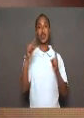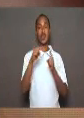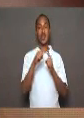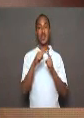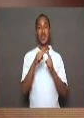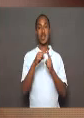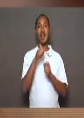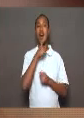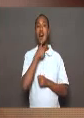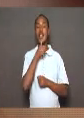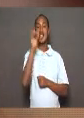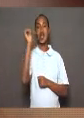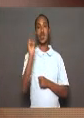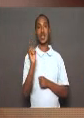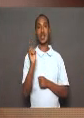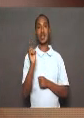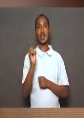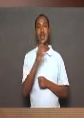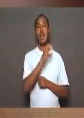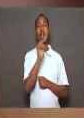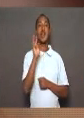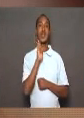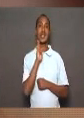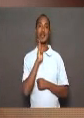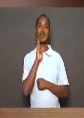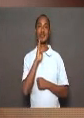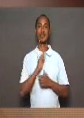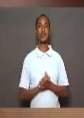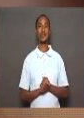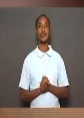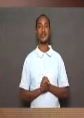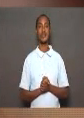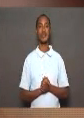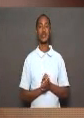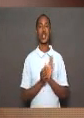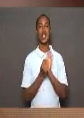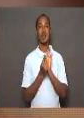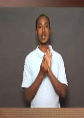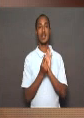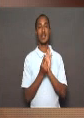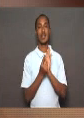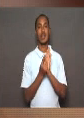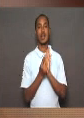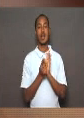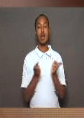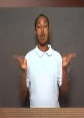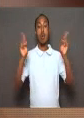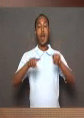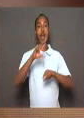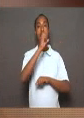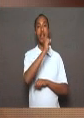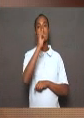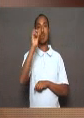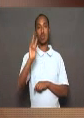to as acidic oxides and water. For example, when